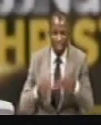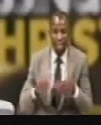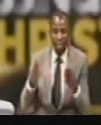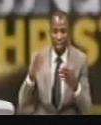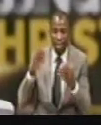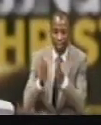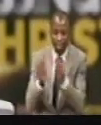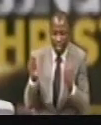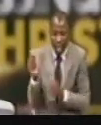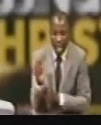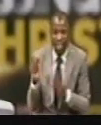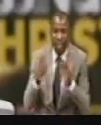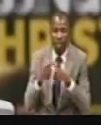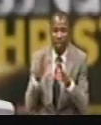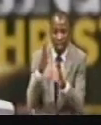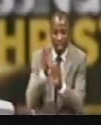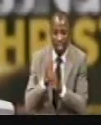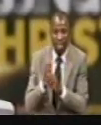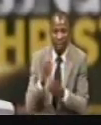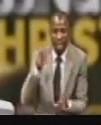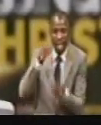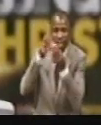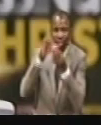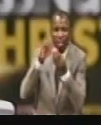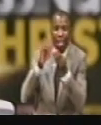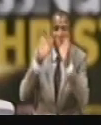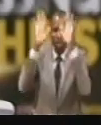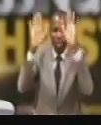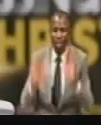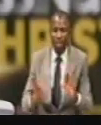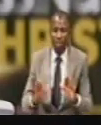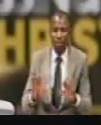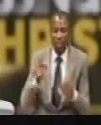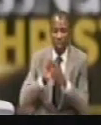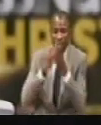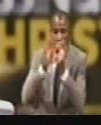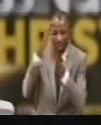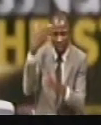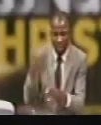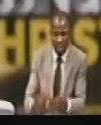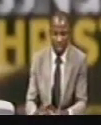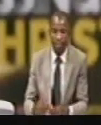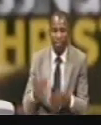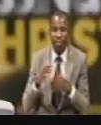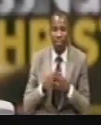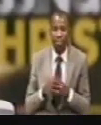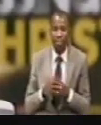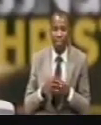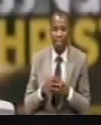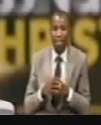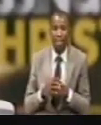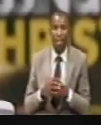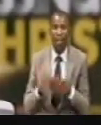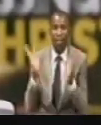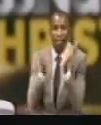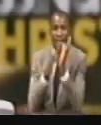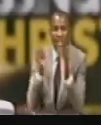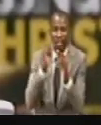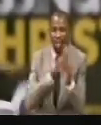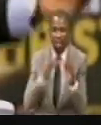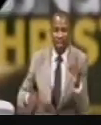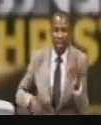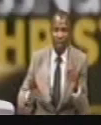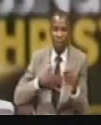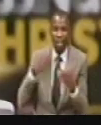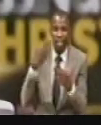here will stay behind and receive additional miracles in Jesus' name. The next person